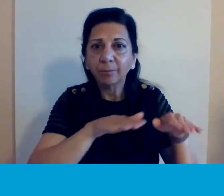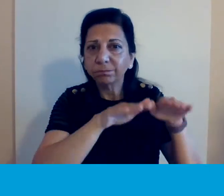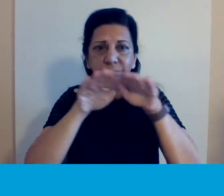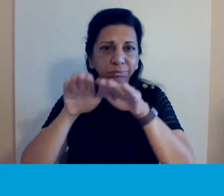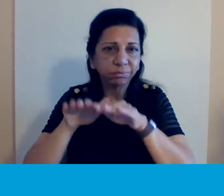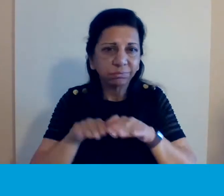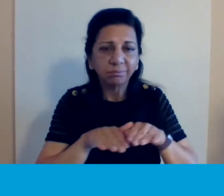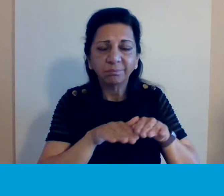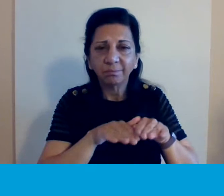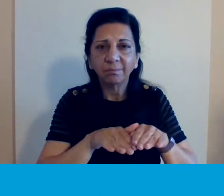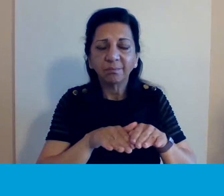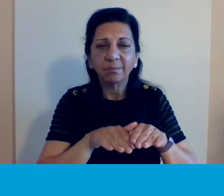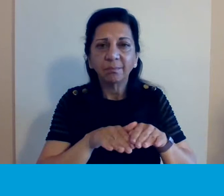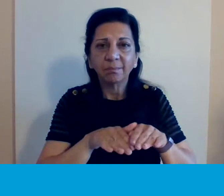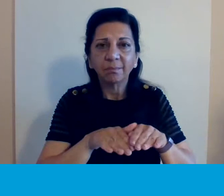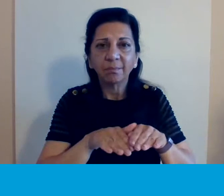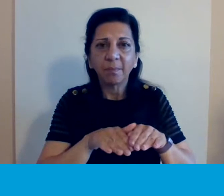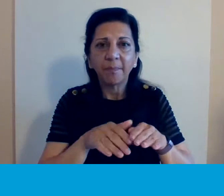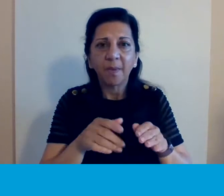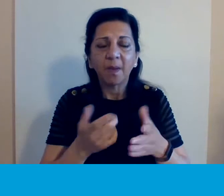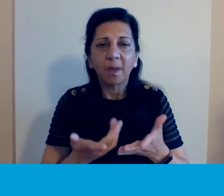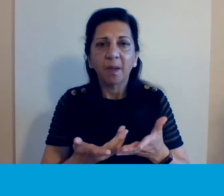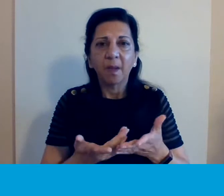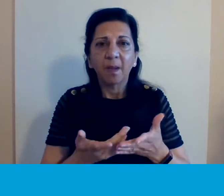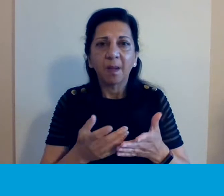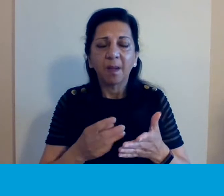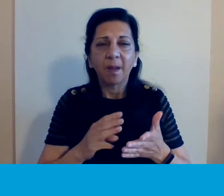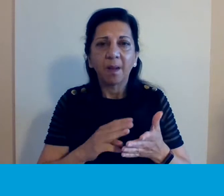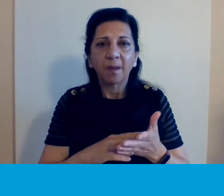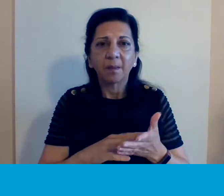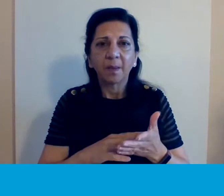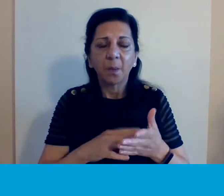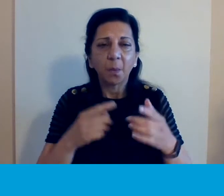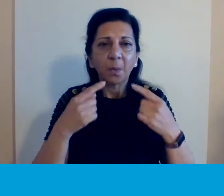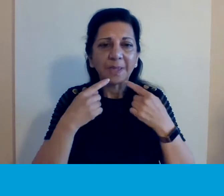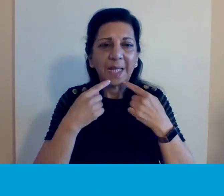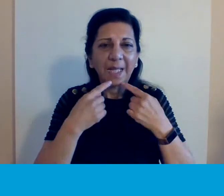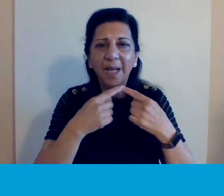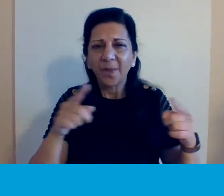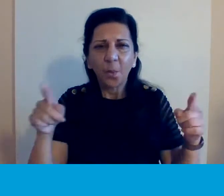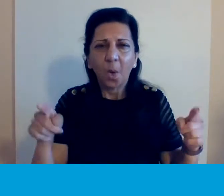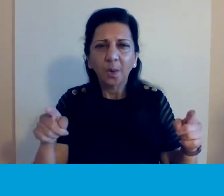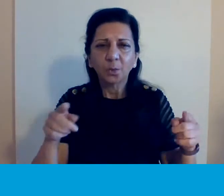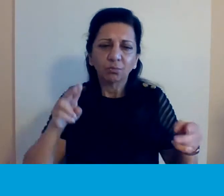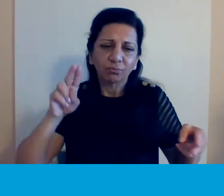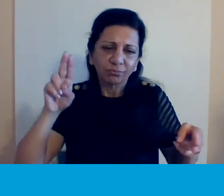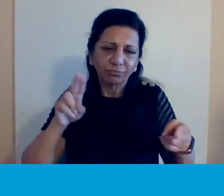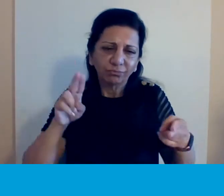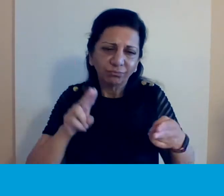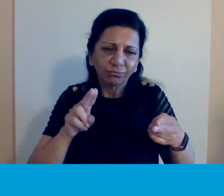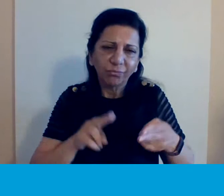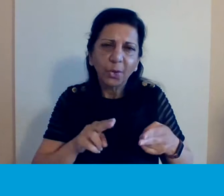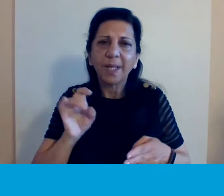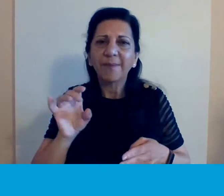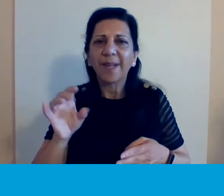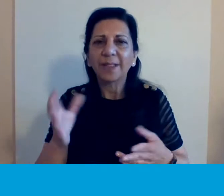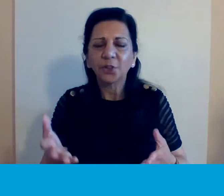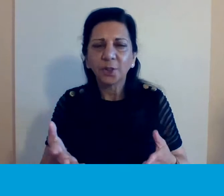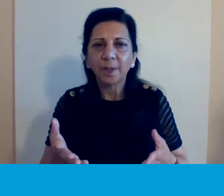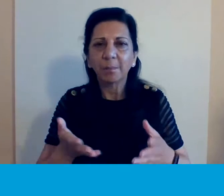one of the early messages was clearly about reducing infection and reducing spread, and therefore going out by definition less. But what do we